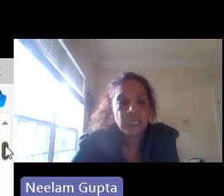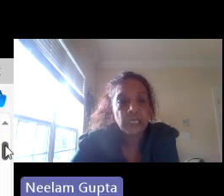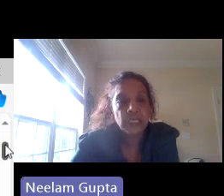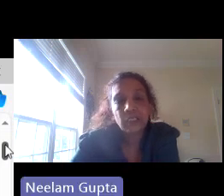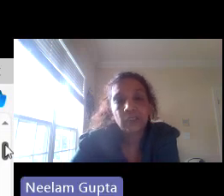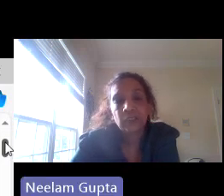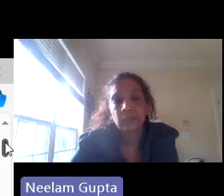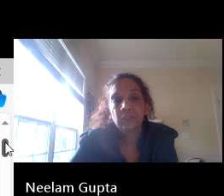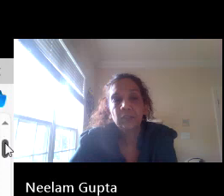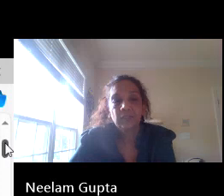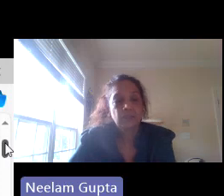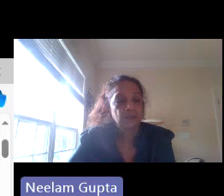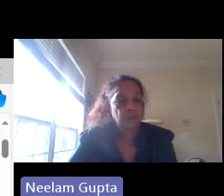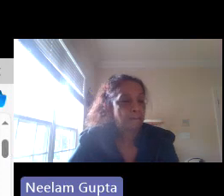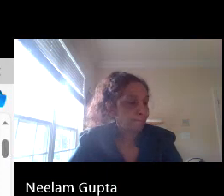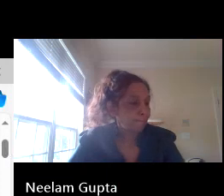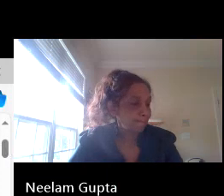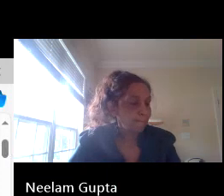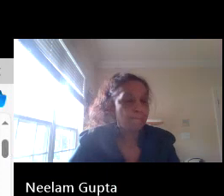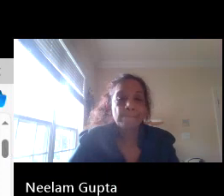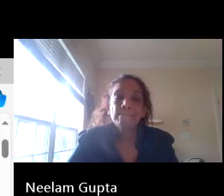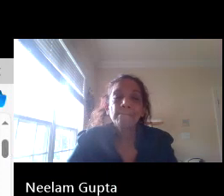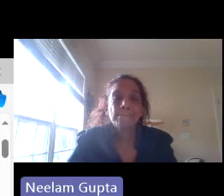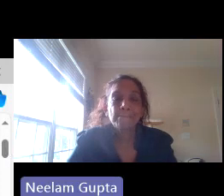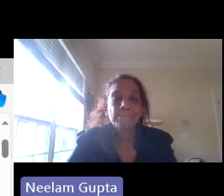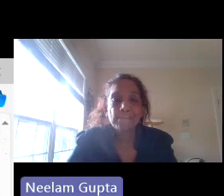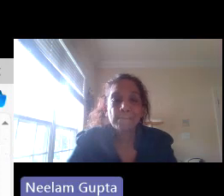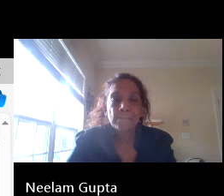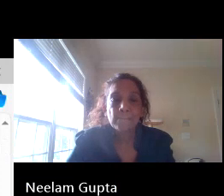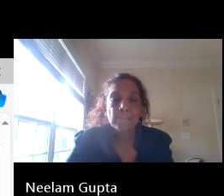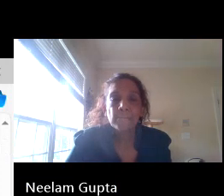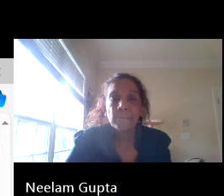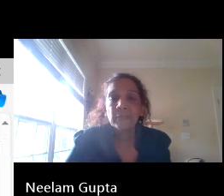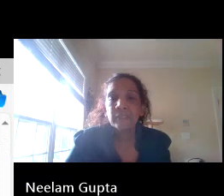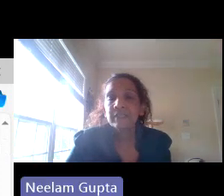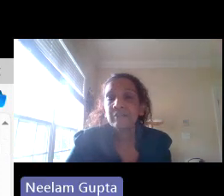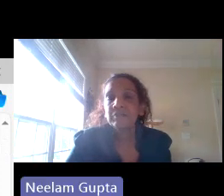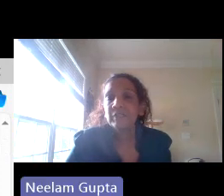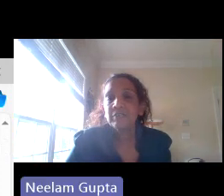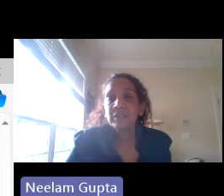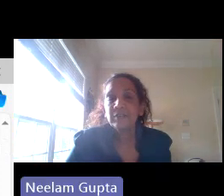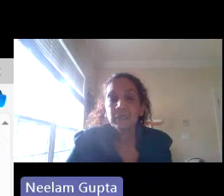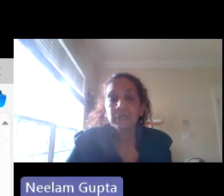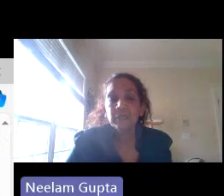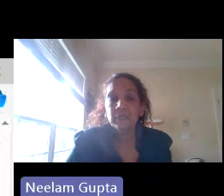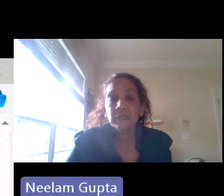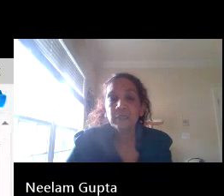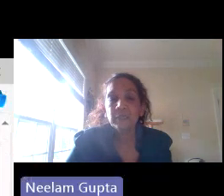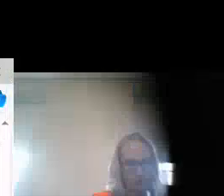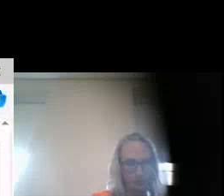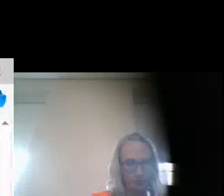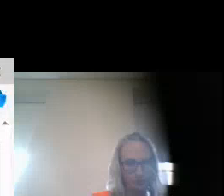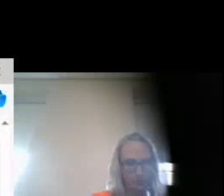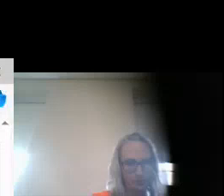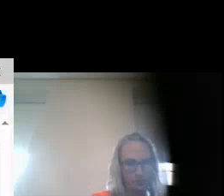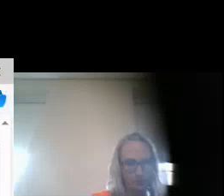it's 5E. 5E, gotcha. Mm-hmm. It's definitely 5E.